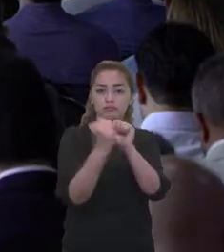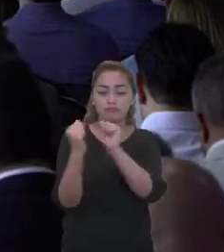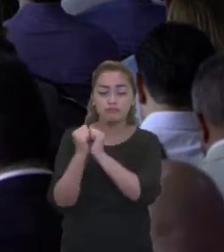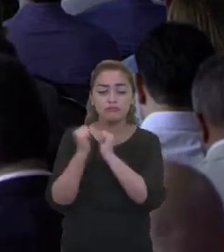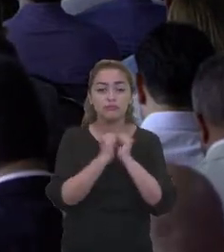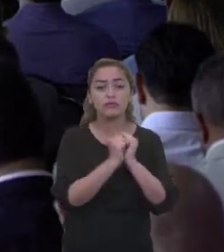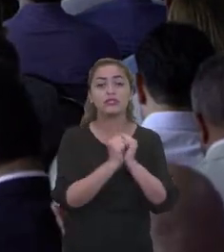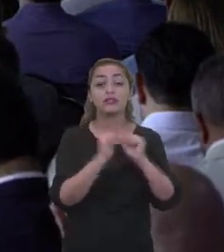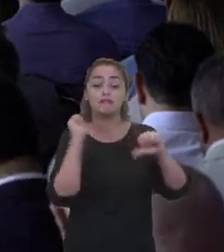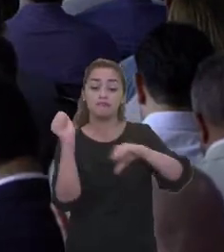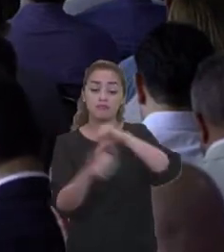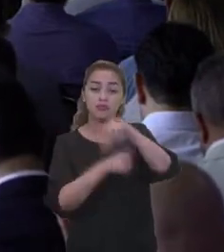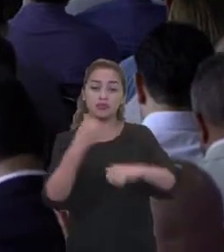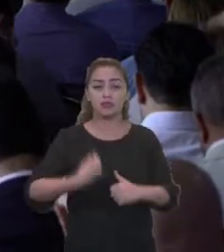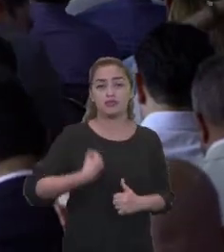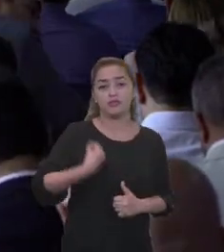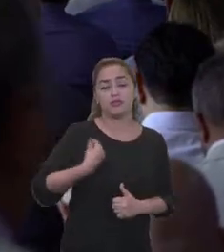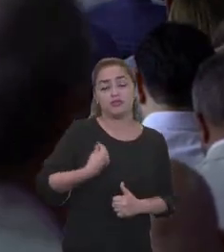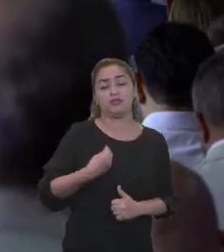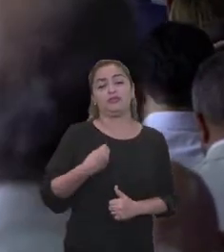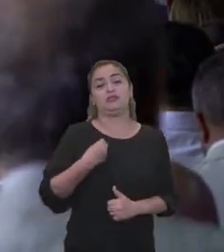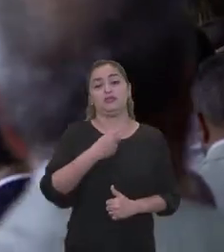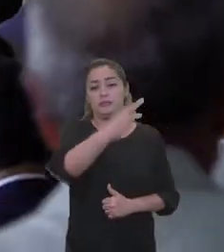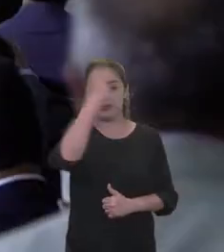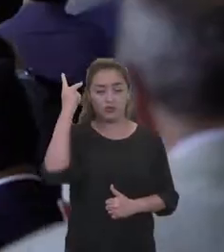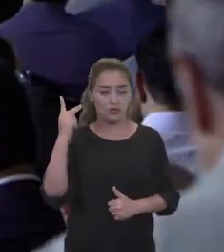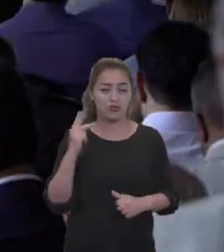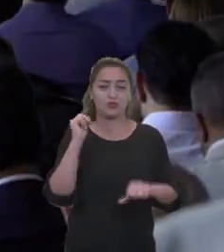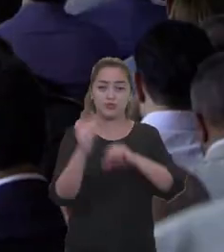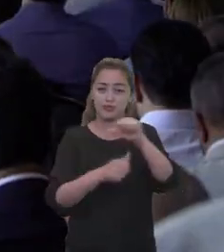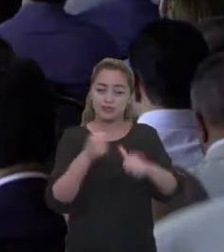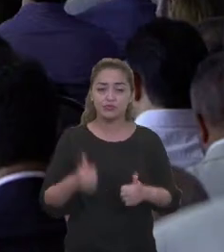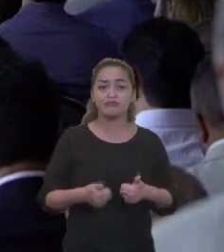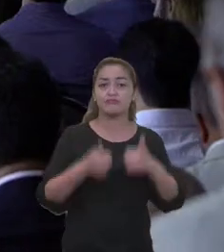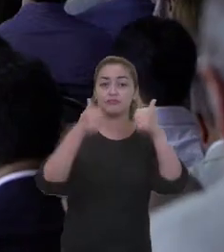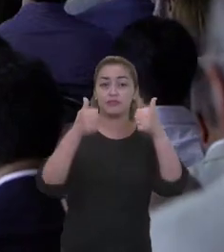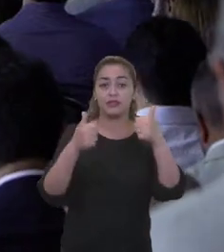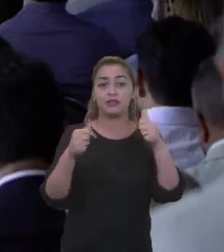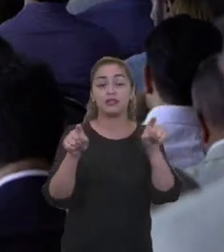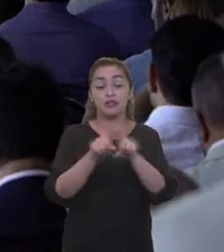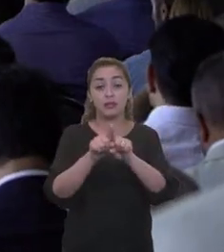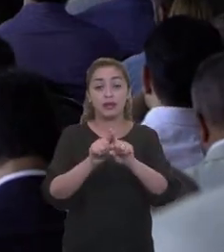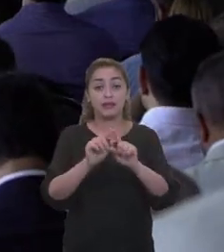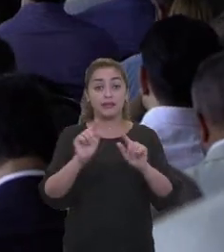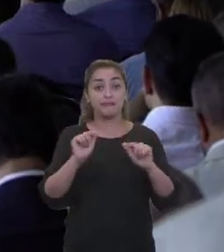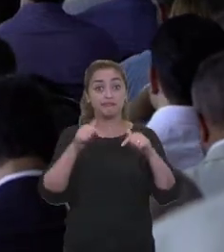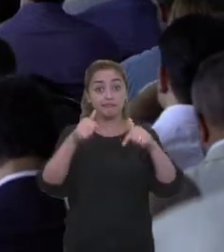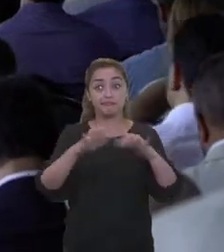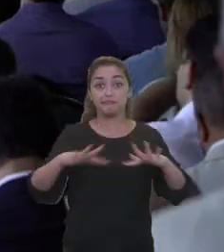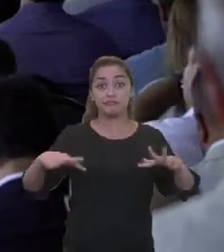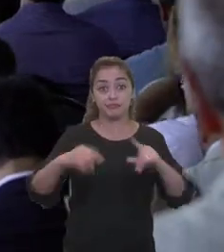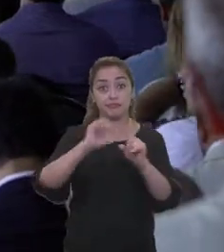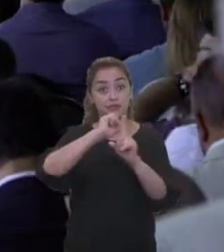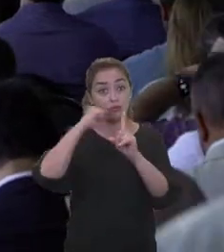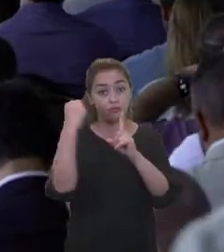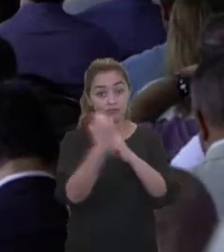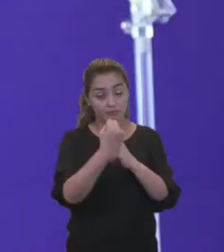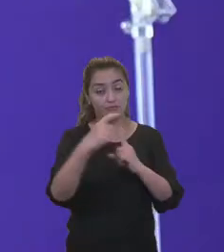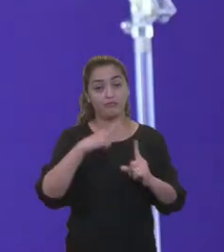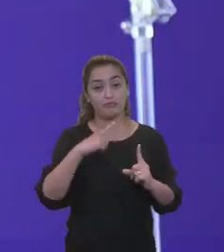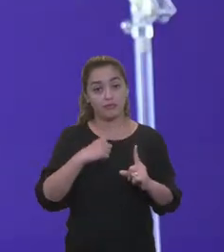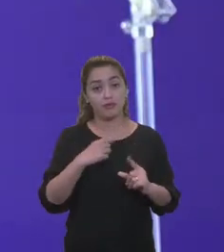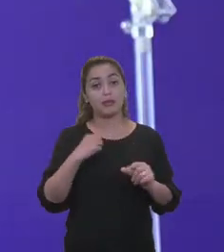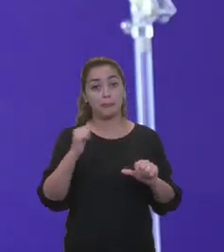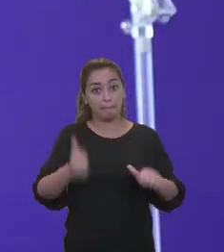intentions, our proposition, things that change people's lives, that change businesses, and that generate positive impact in